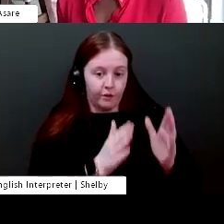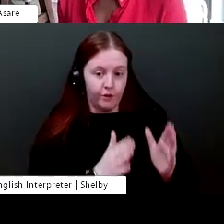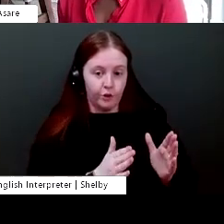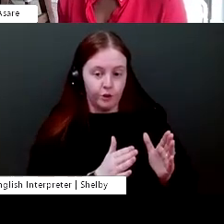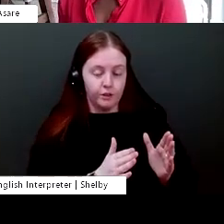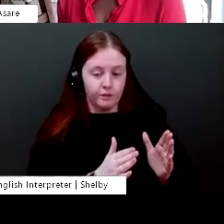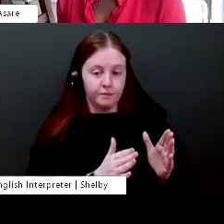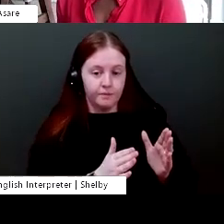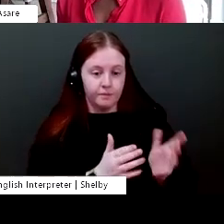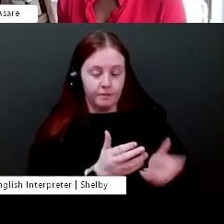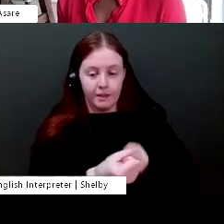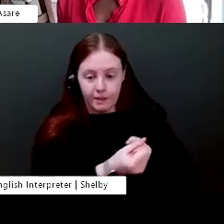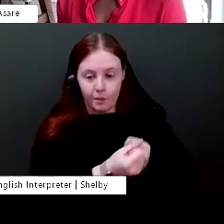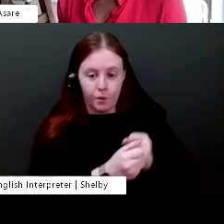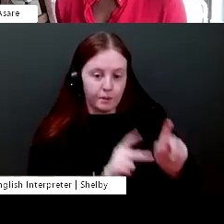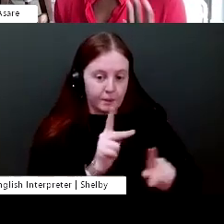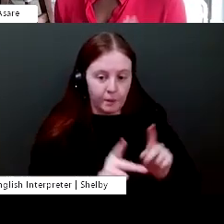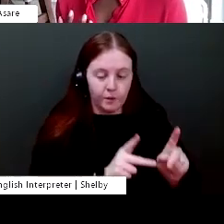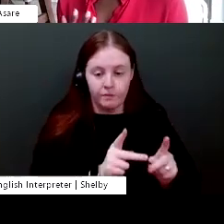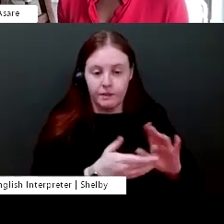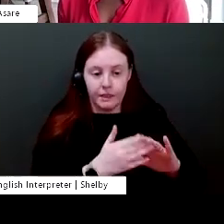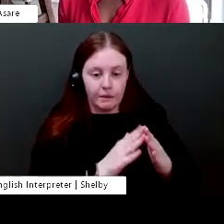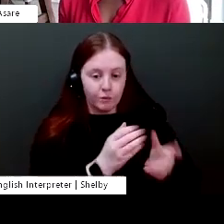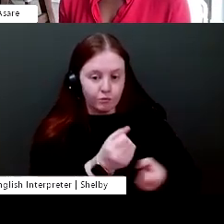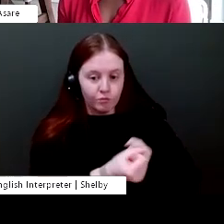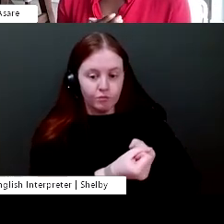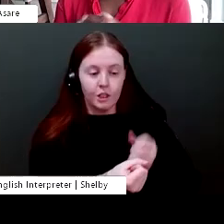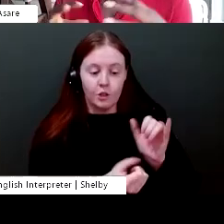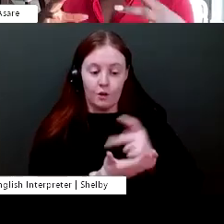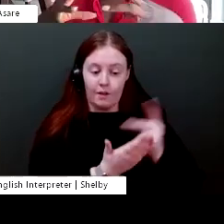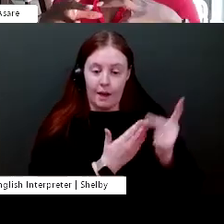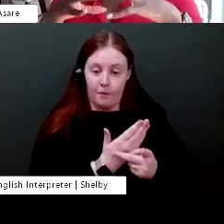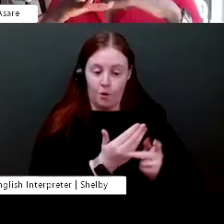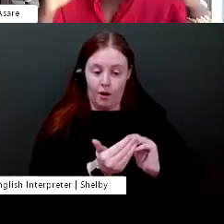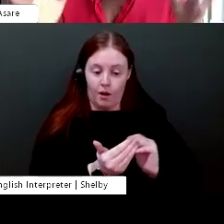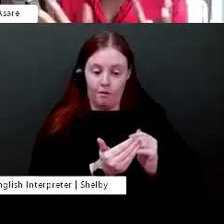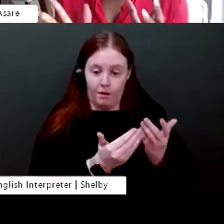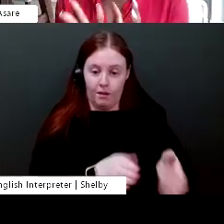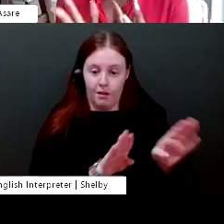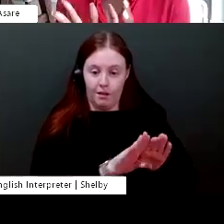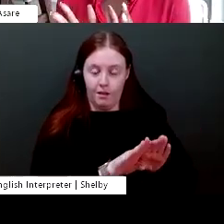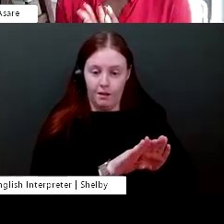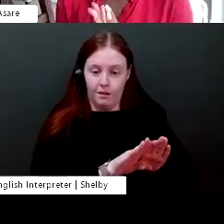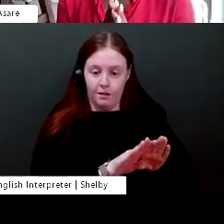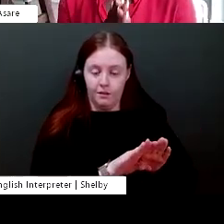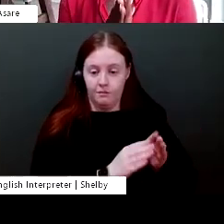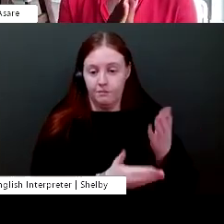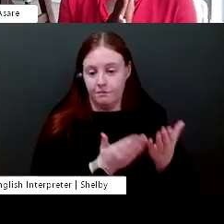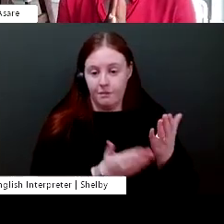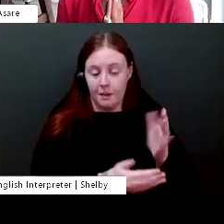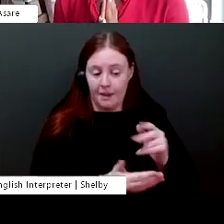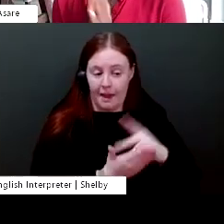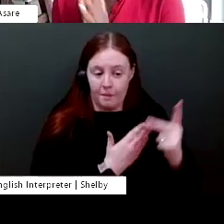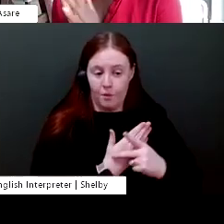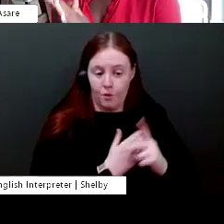support persons, and how a closure of a program, even though that program might only be for the older